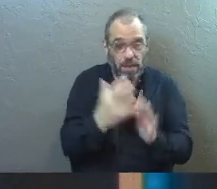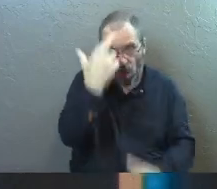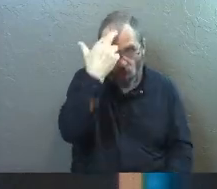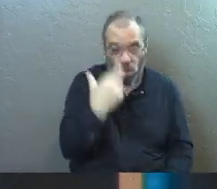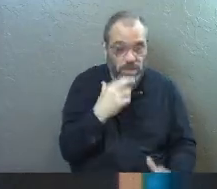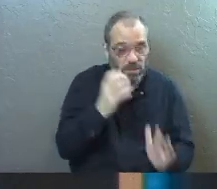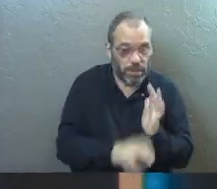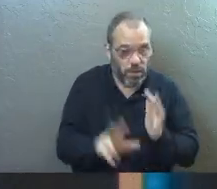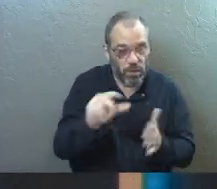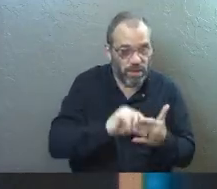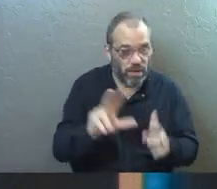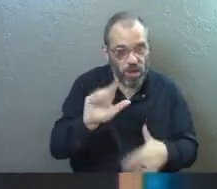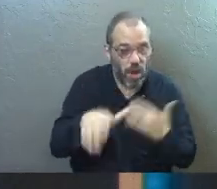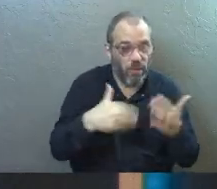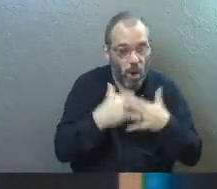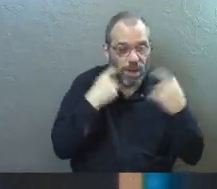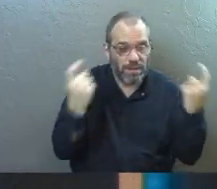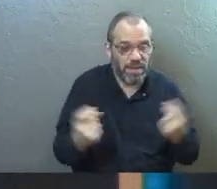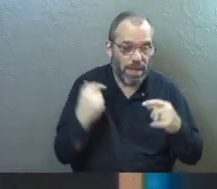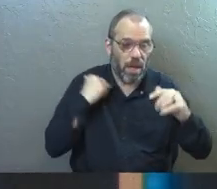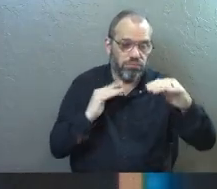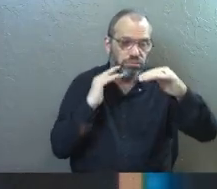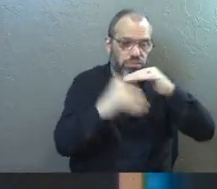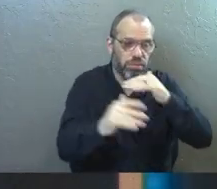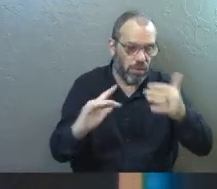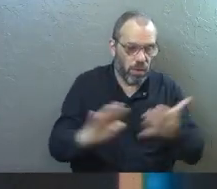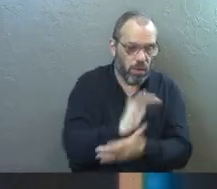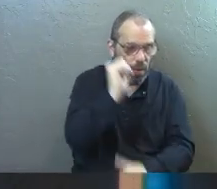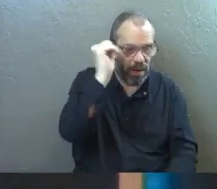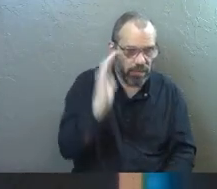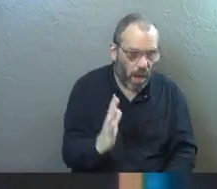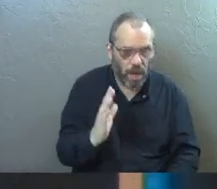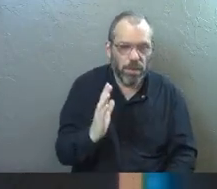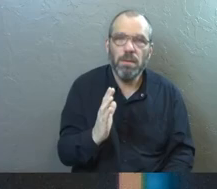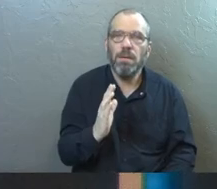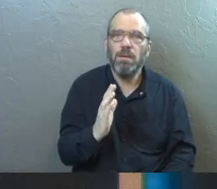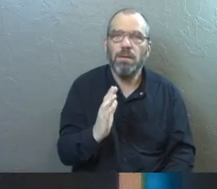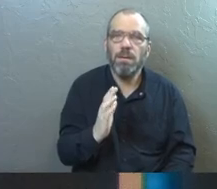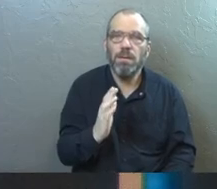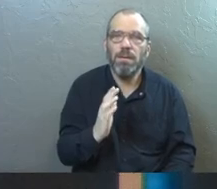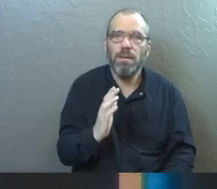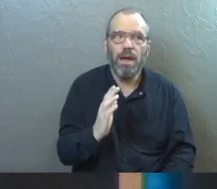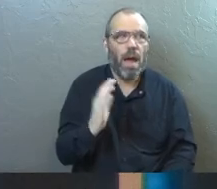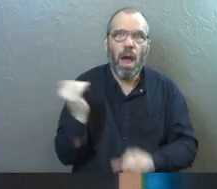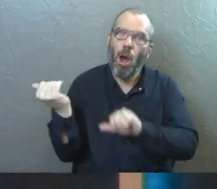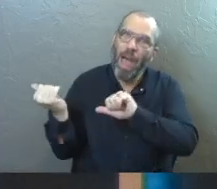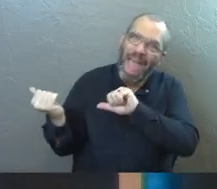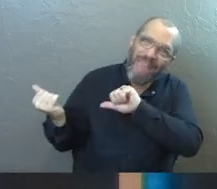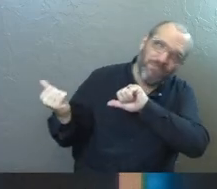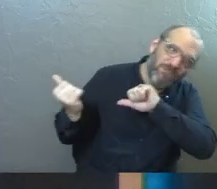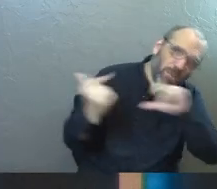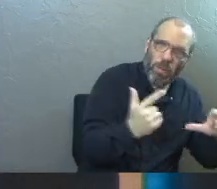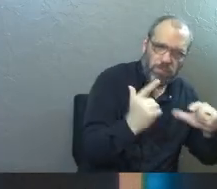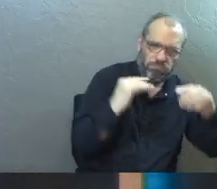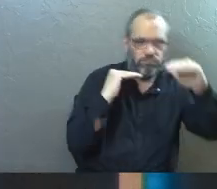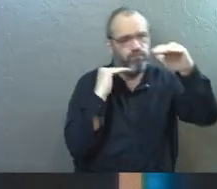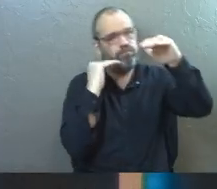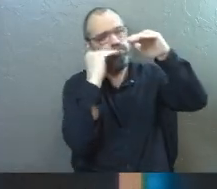Romans 3:23. For everyone has sinned. We all fall short of God's glorious standard. Everyone falls